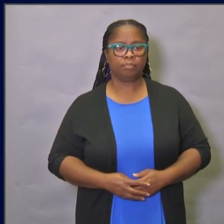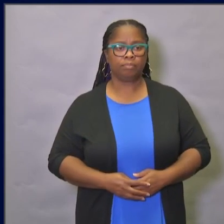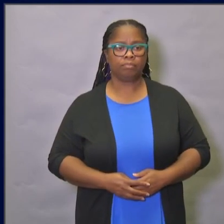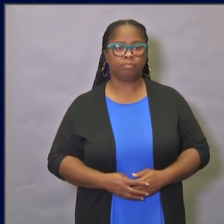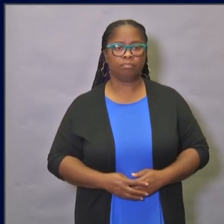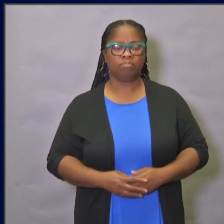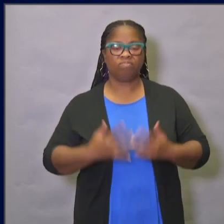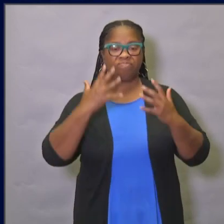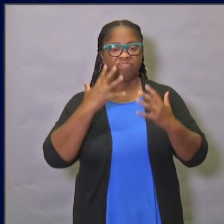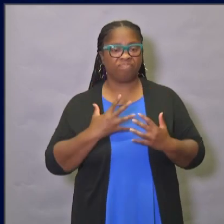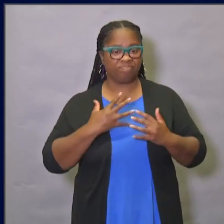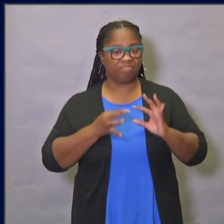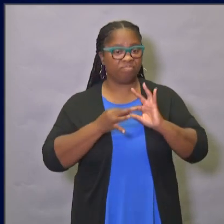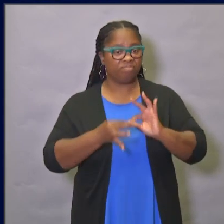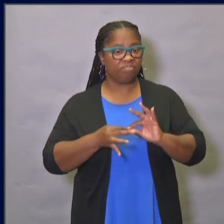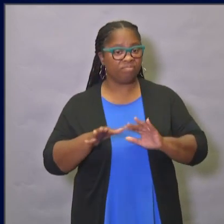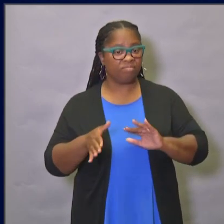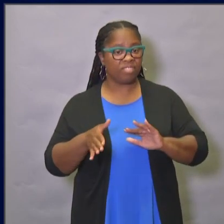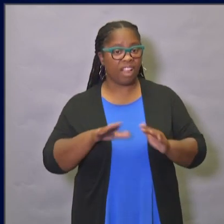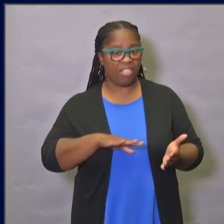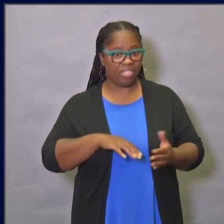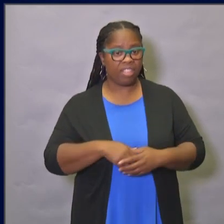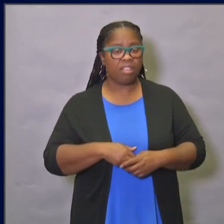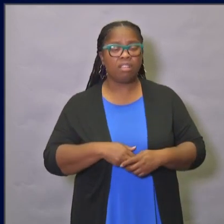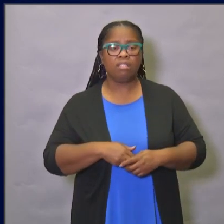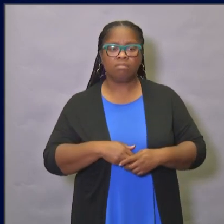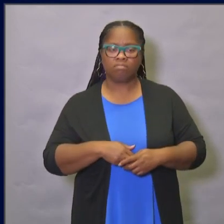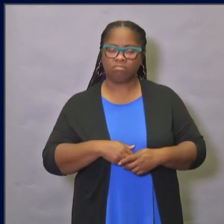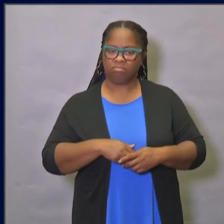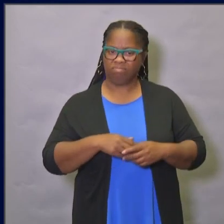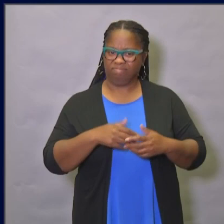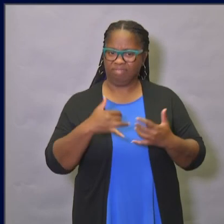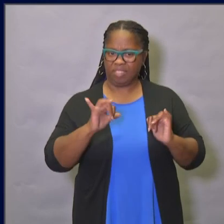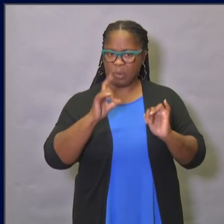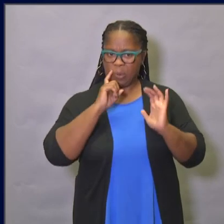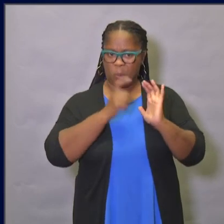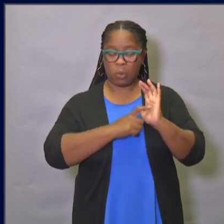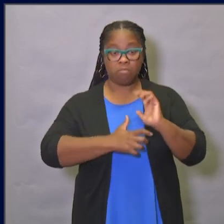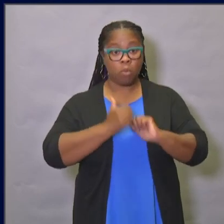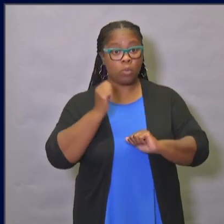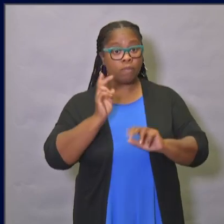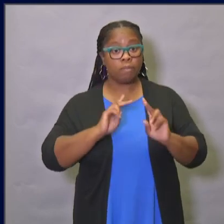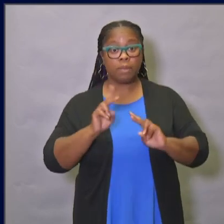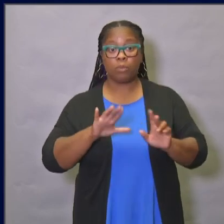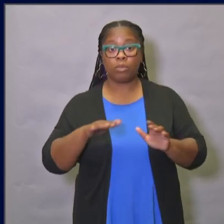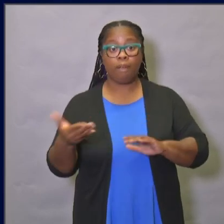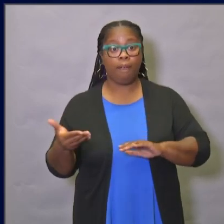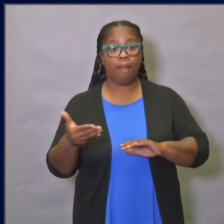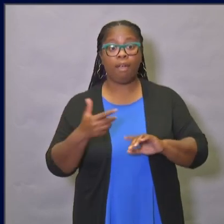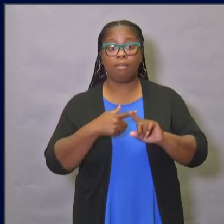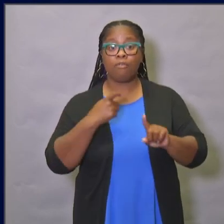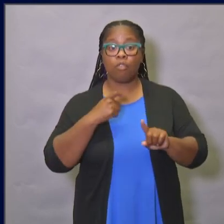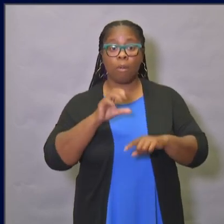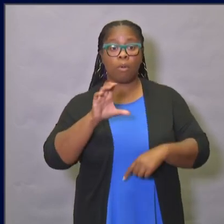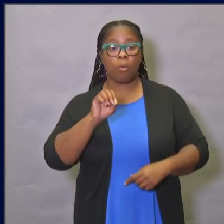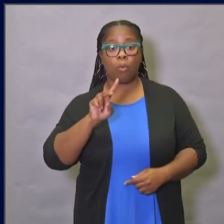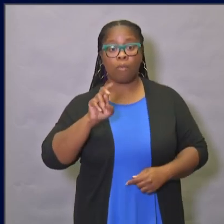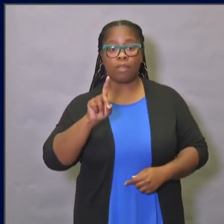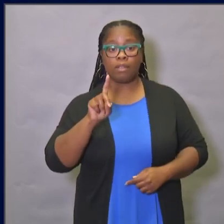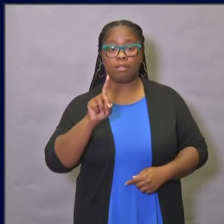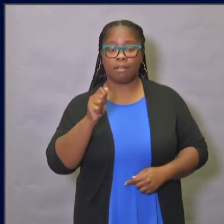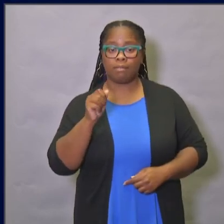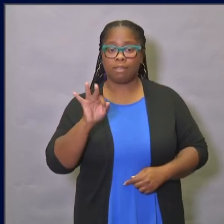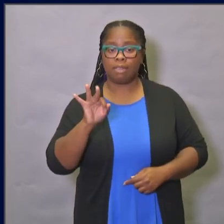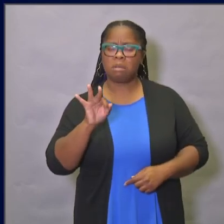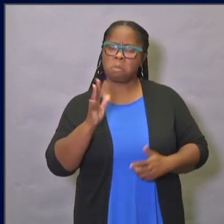Unfortunately, in terms of death, we do continue to see that the majority of people who pass away from COVID-19, slightly